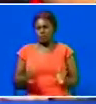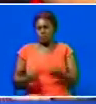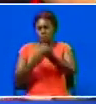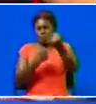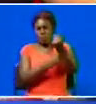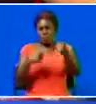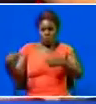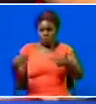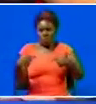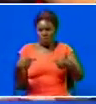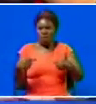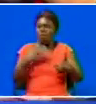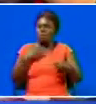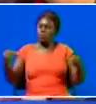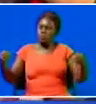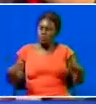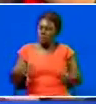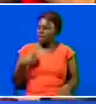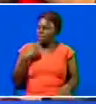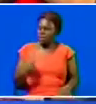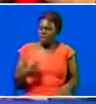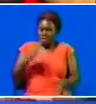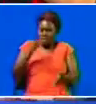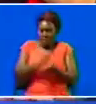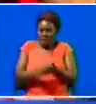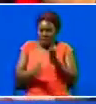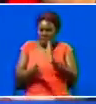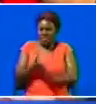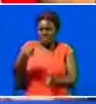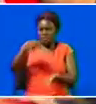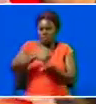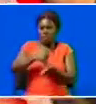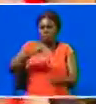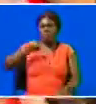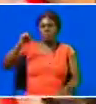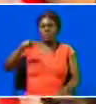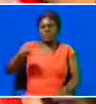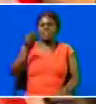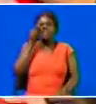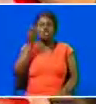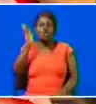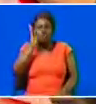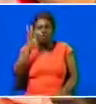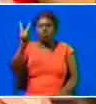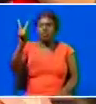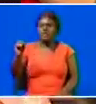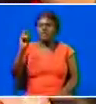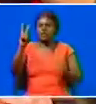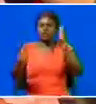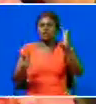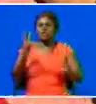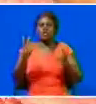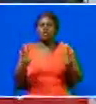fight him. So we want to clearly say that this has nothing to do with politics. This is Isiolo 22